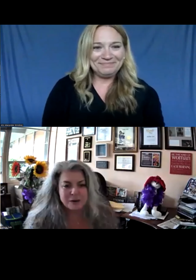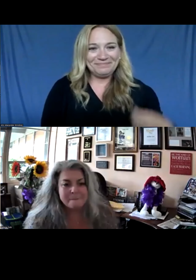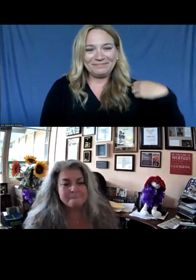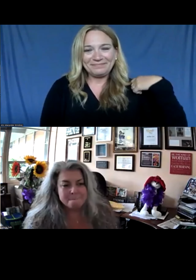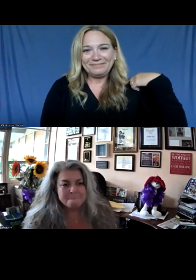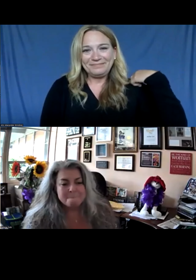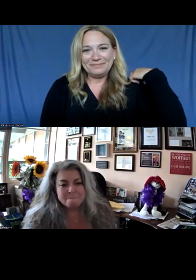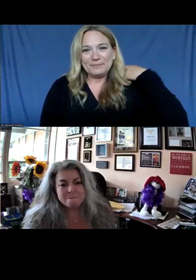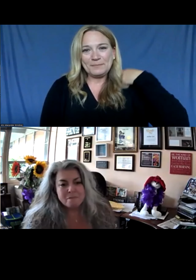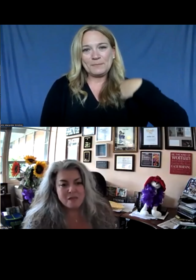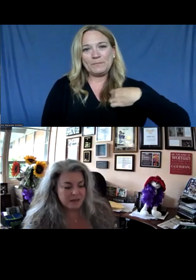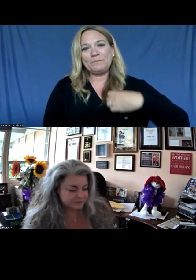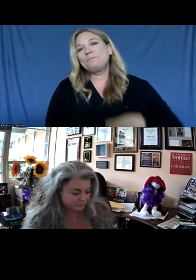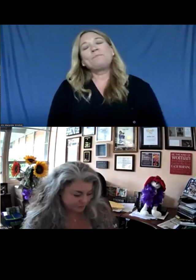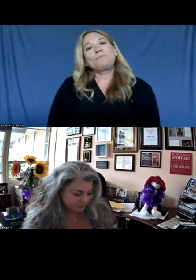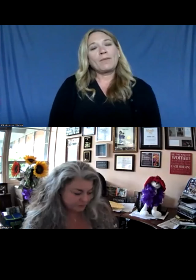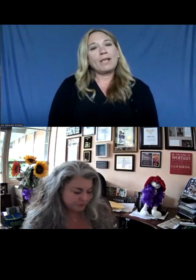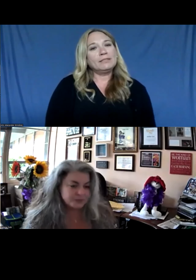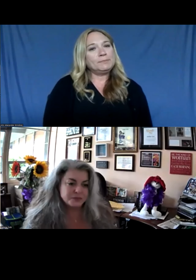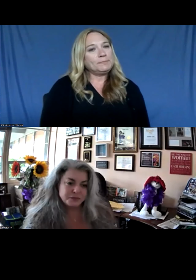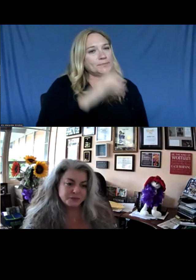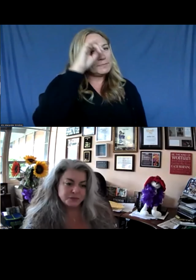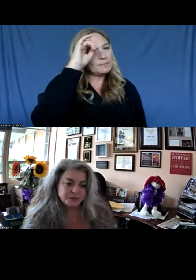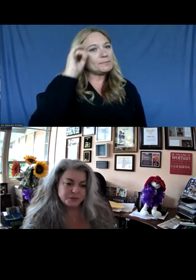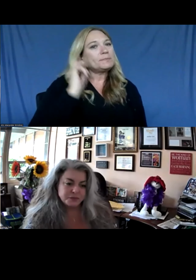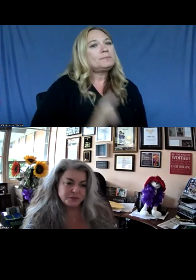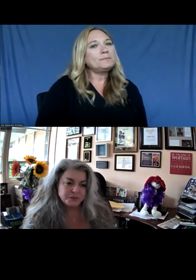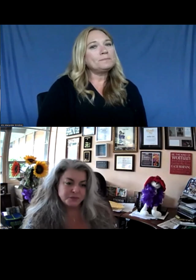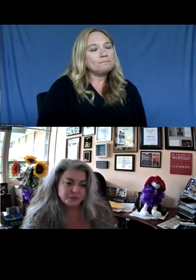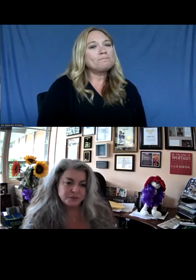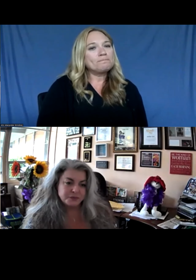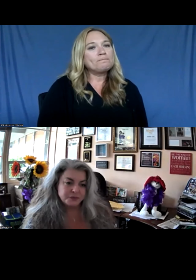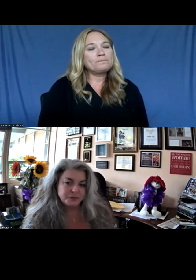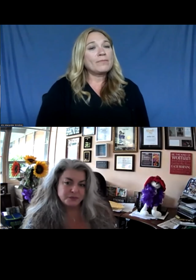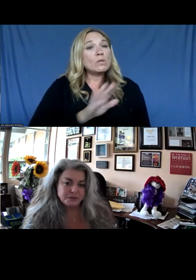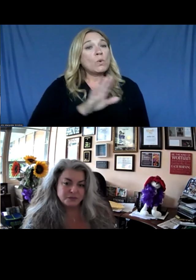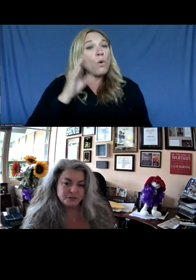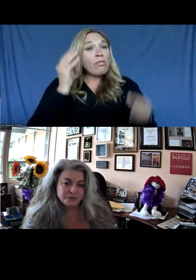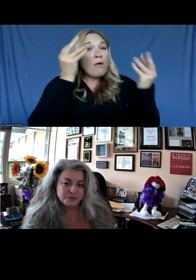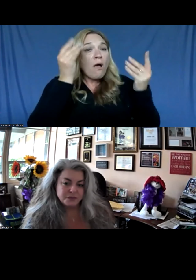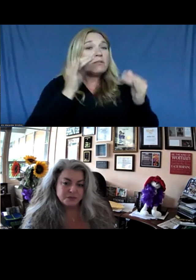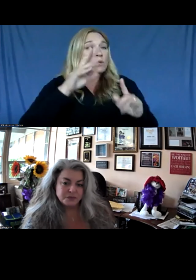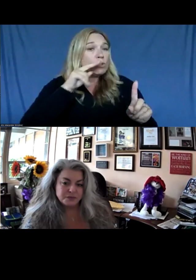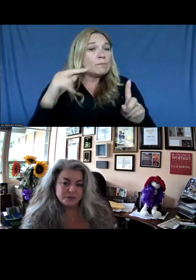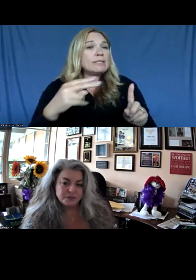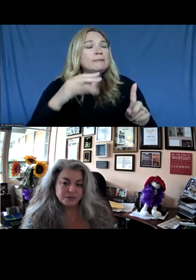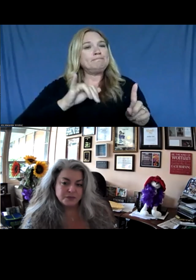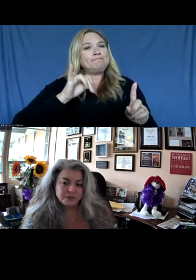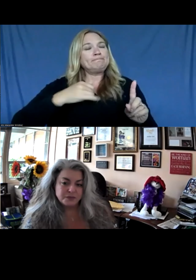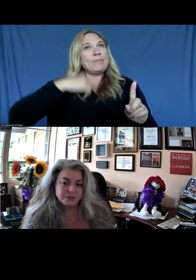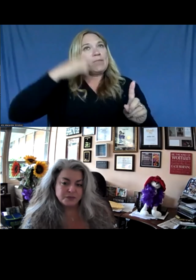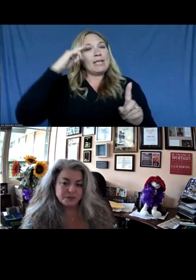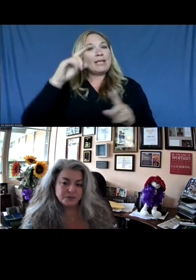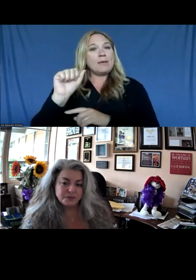I mean, you know, the conversation, your thoughts and your perspective really kind of, to me, I've been thinking a lot about ageism